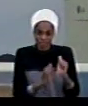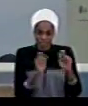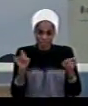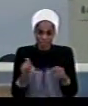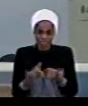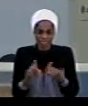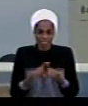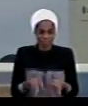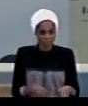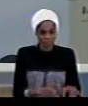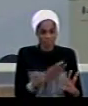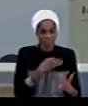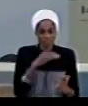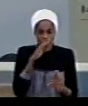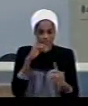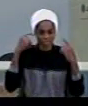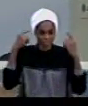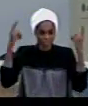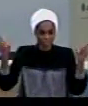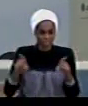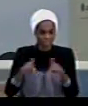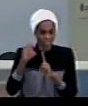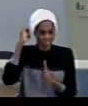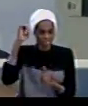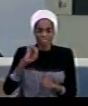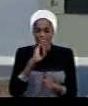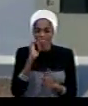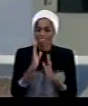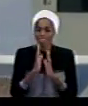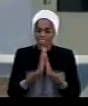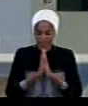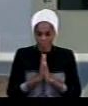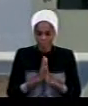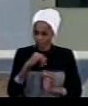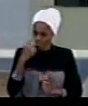successful as he is. Say amen. Amen.